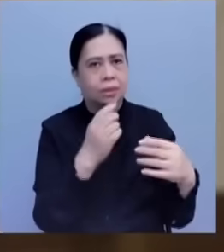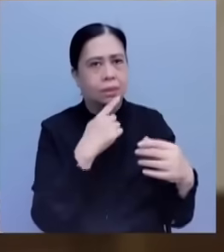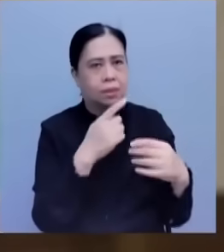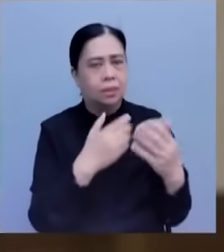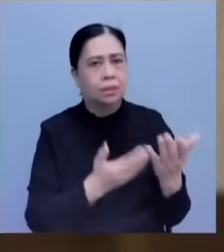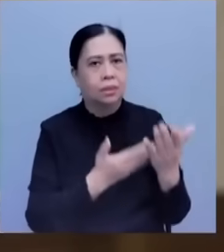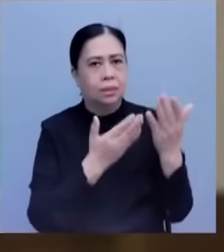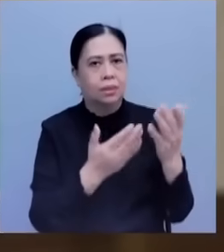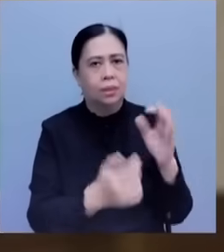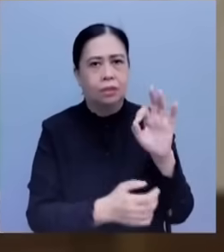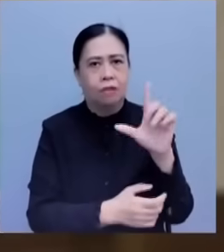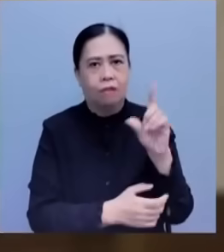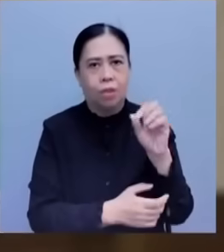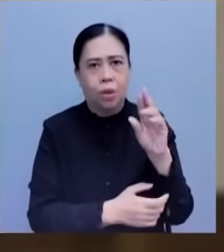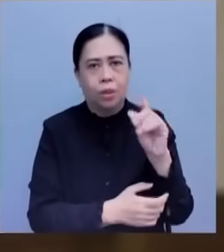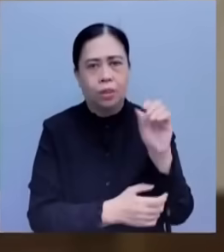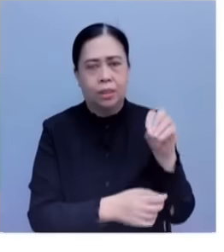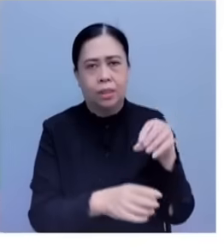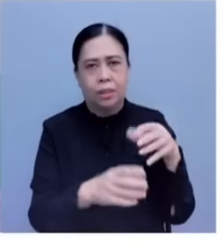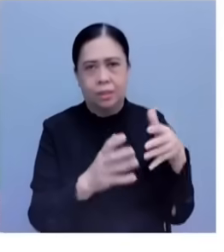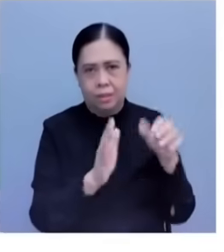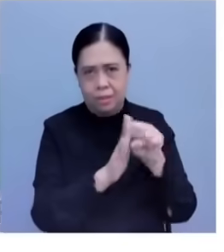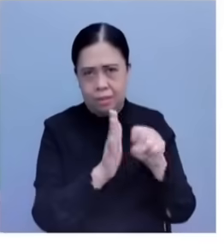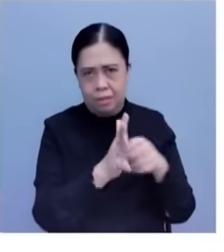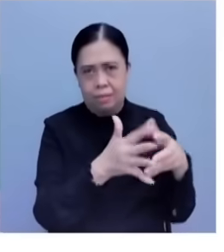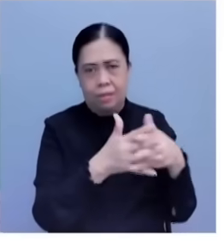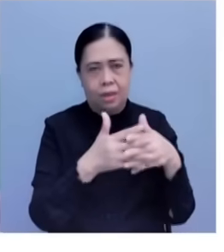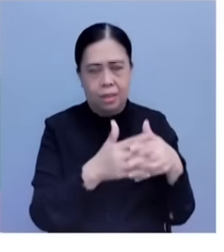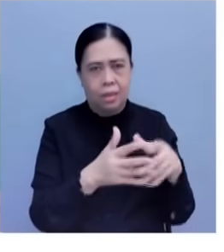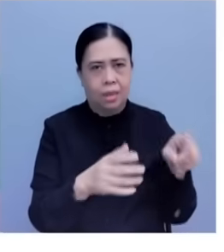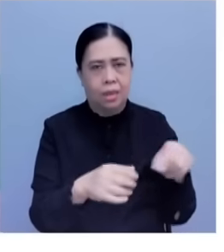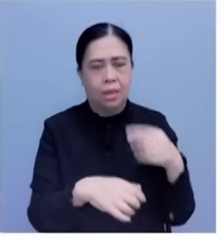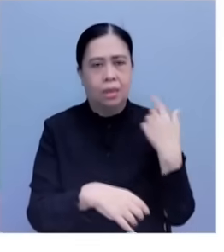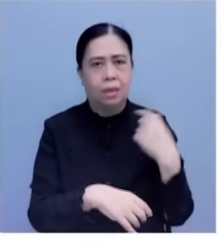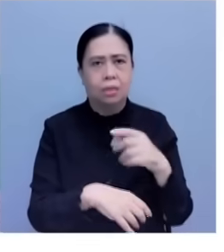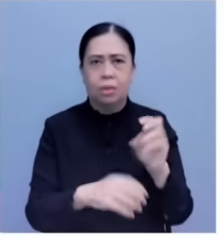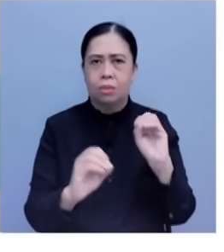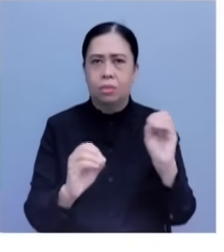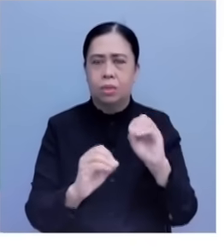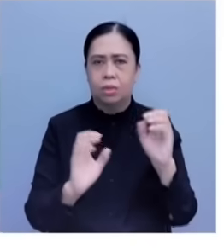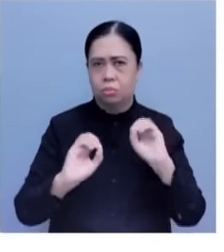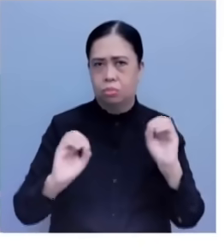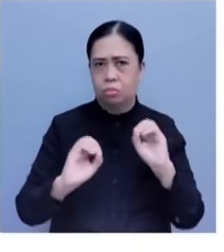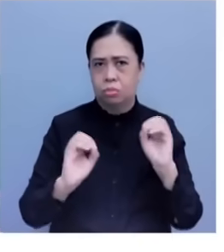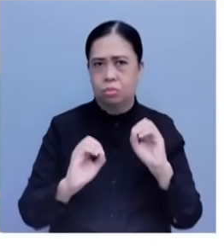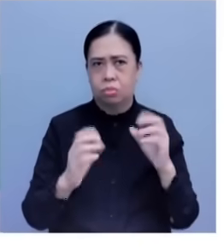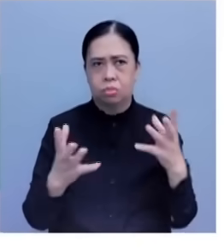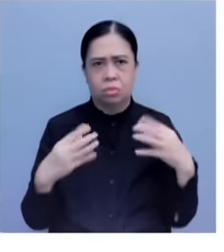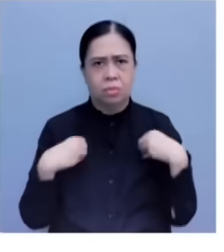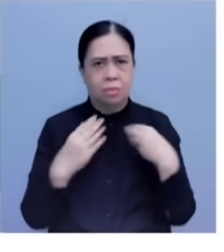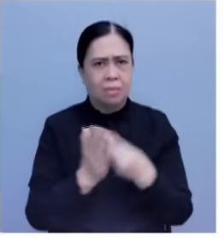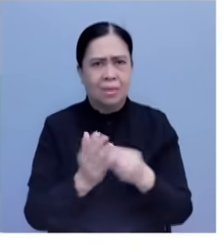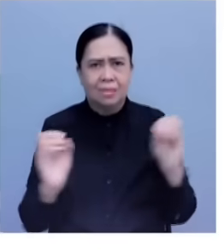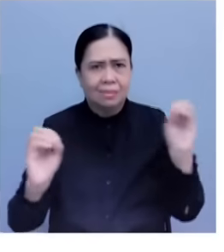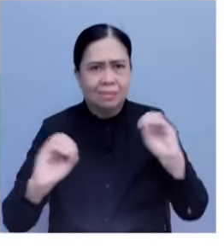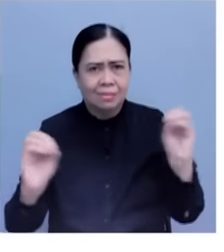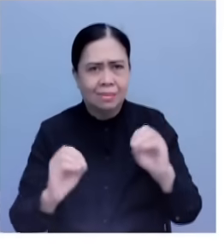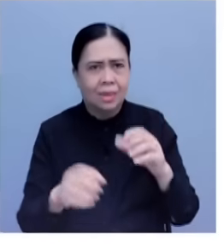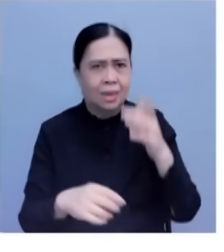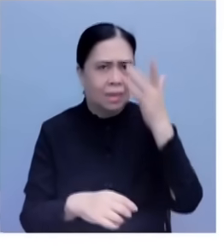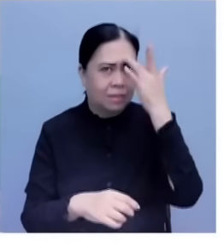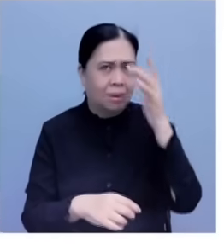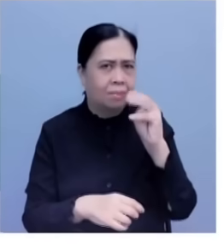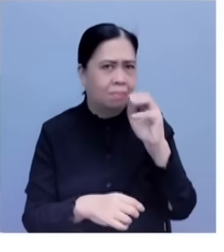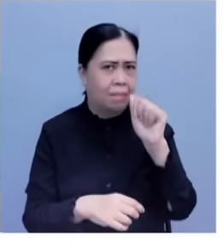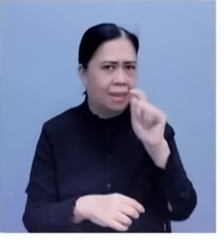on September 19. As for Bautista, he insists he did not ask for nor receive any money from Smartmatic or